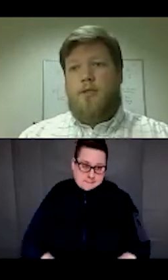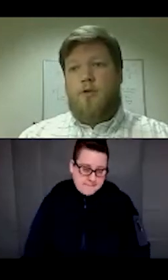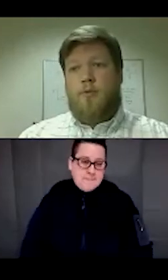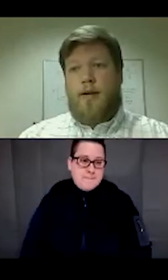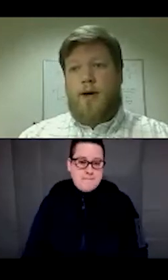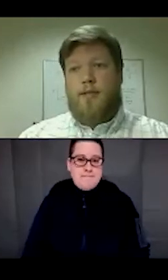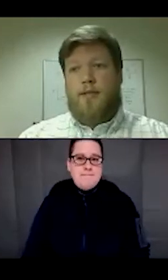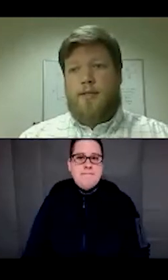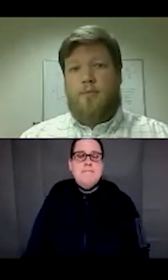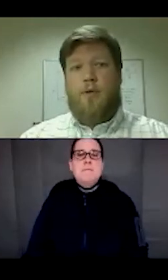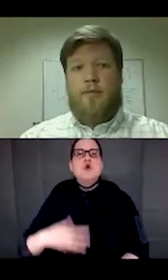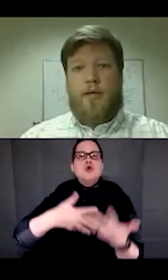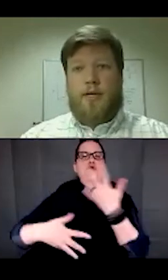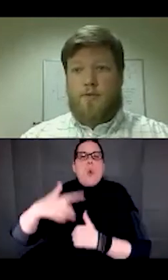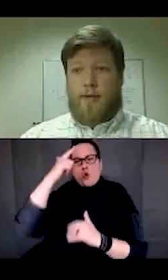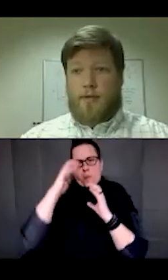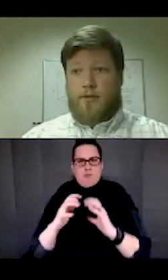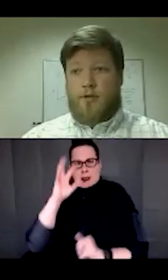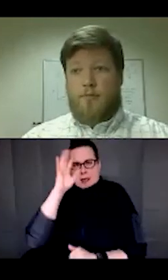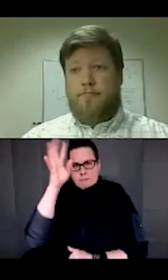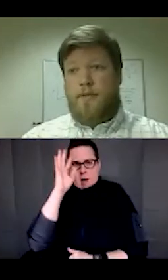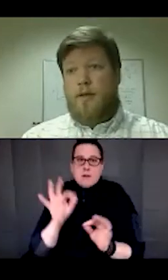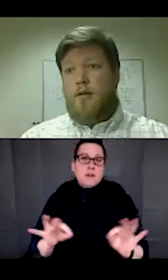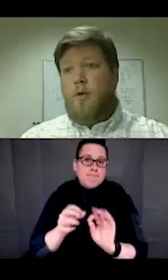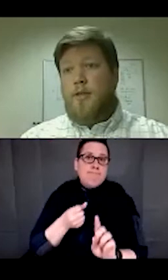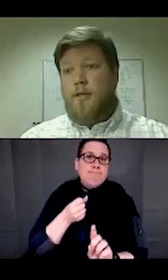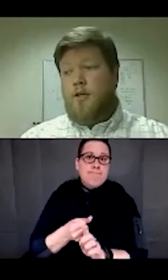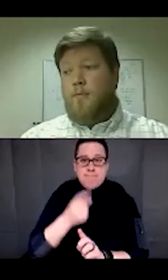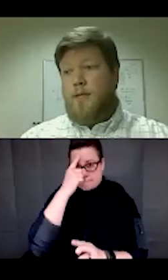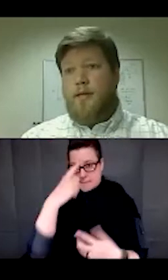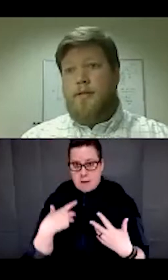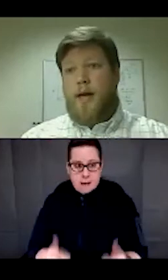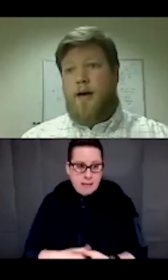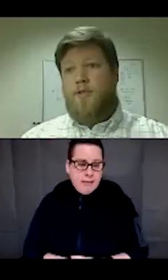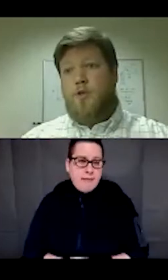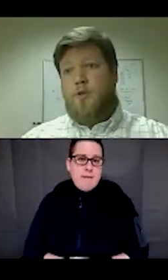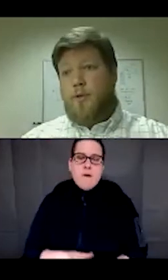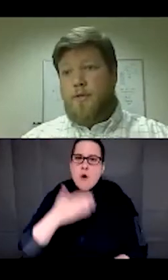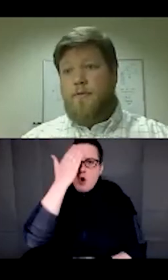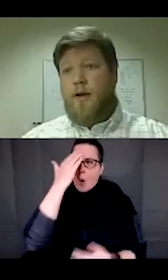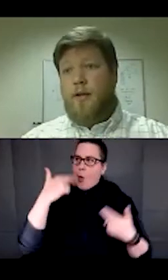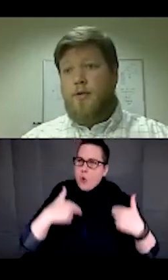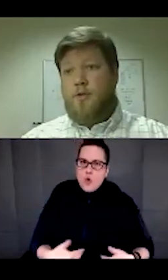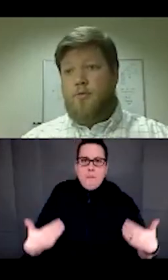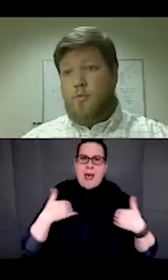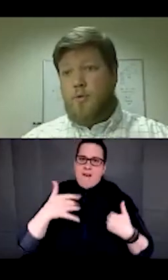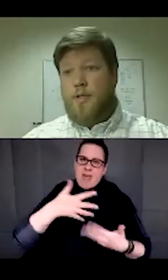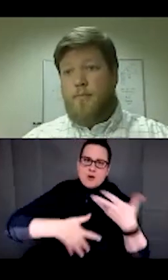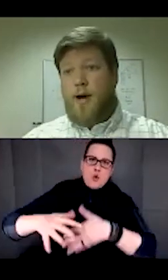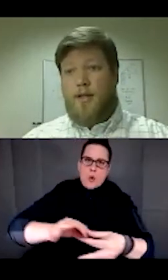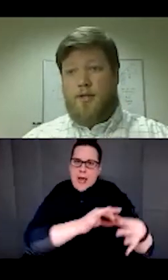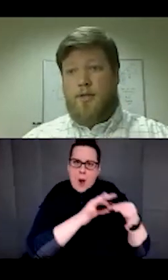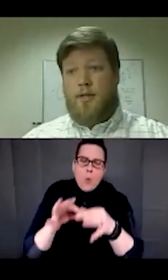The social brain hypothesis has important implications for mental health too. Knowing that human beings have social networks that follow certain rules